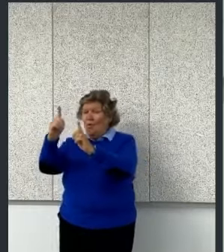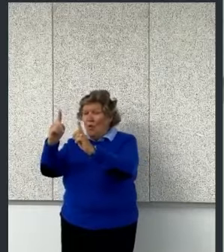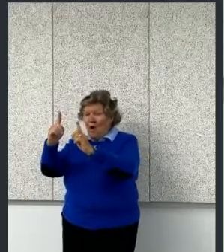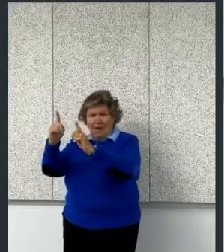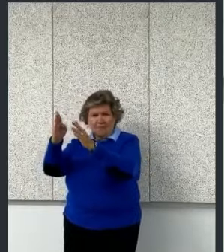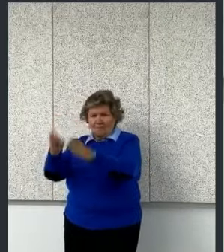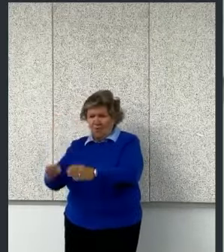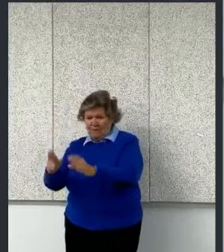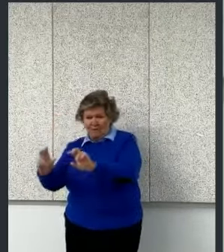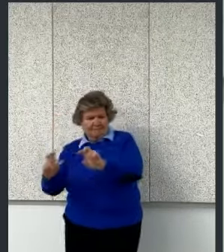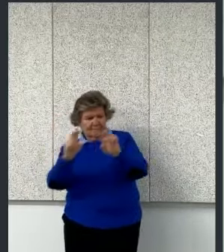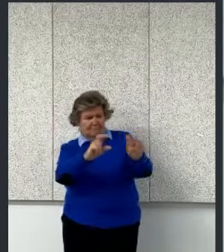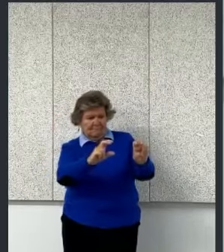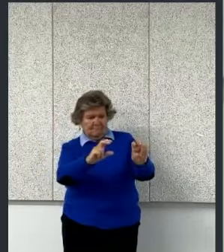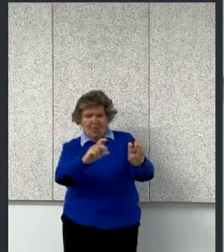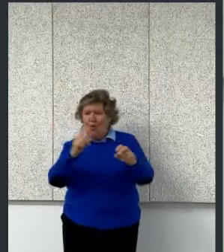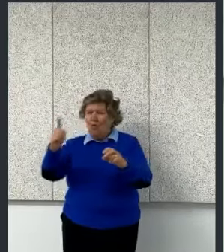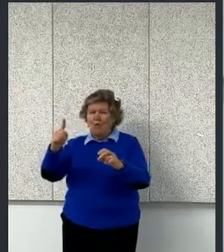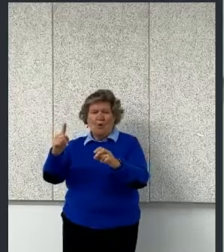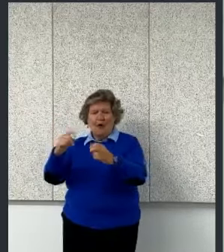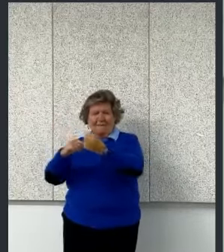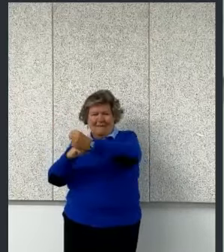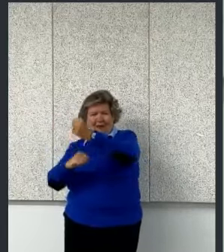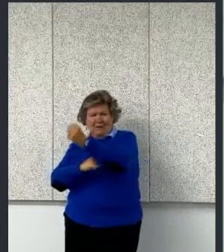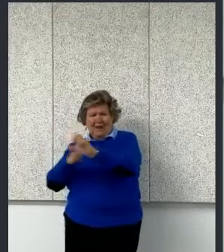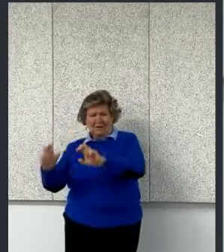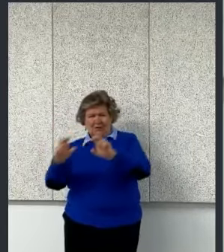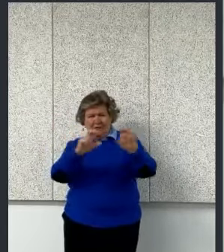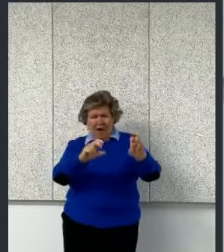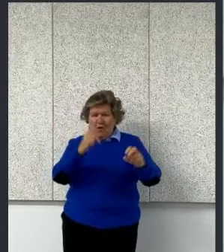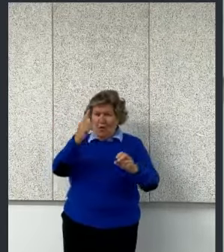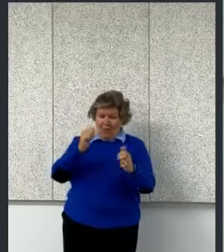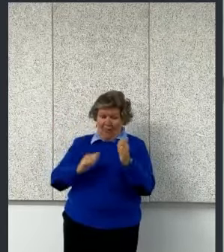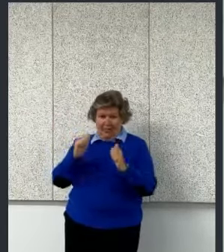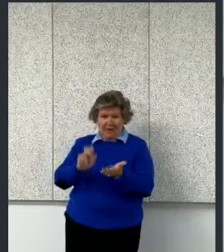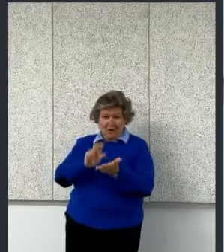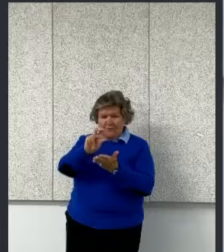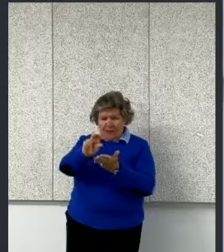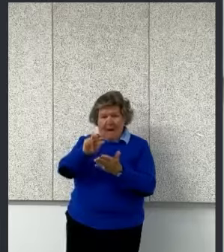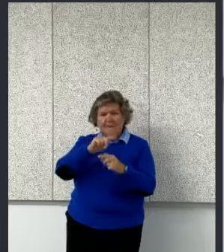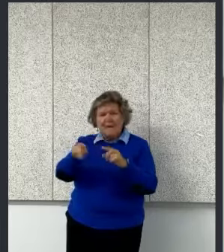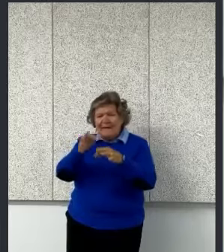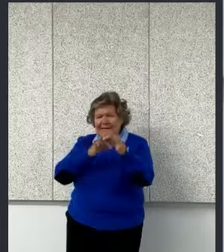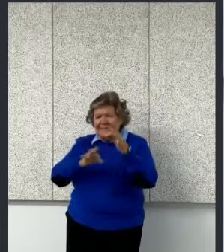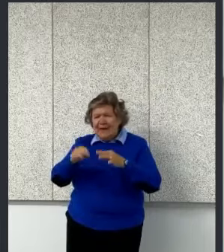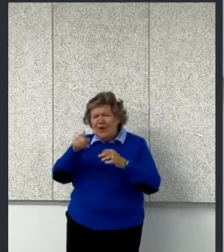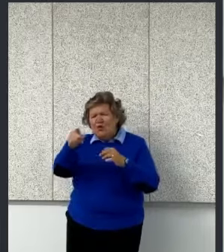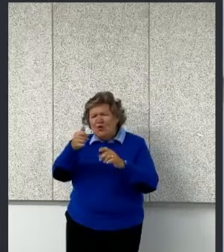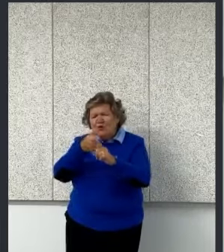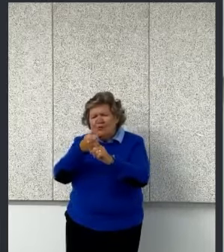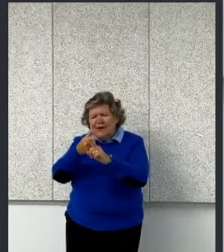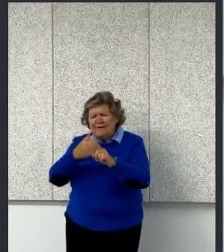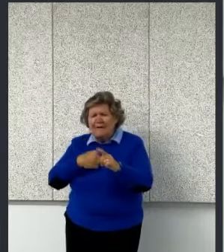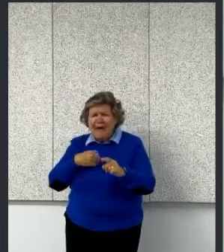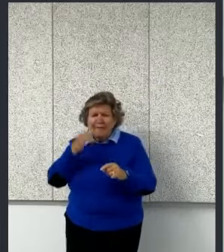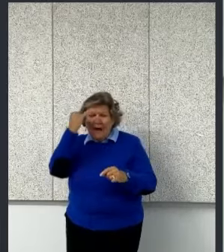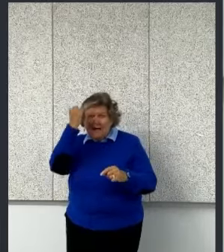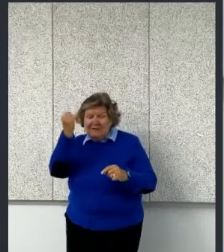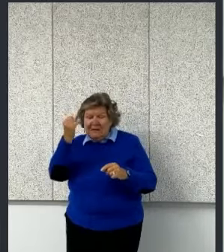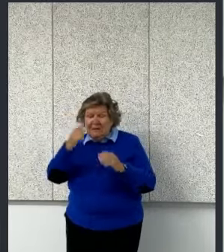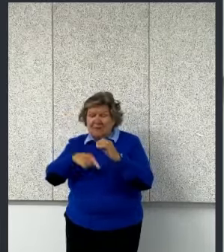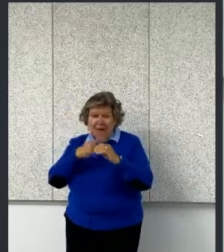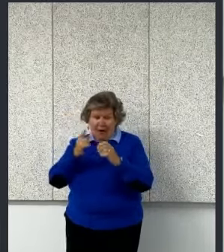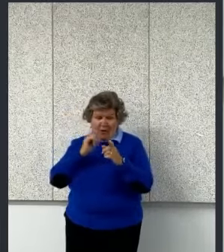is or any particular theater maker is. And so I'm interested to hear if there are, if you have observations about either